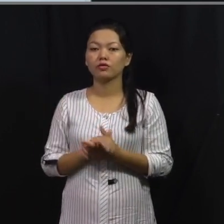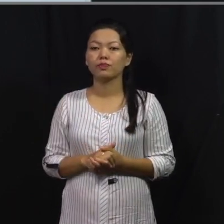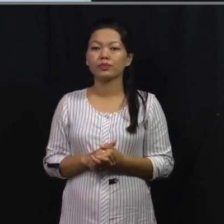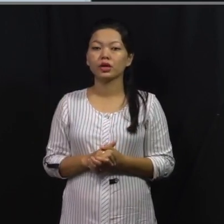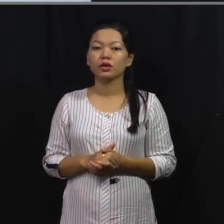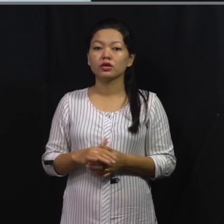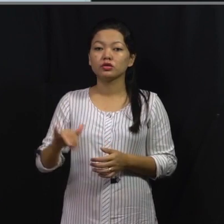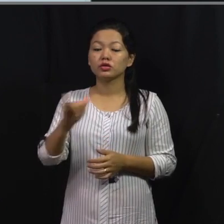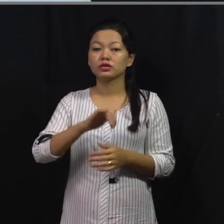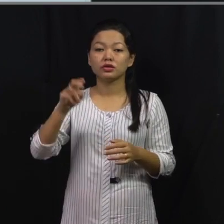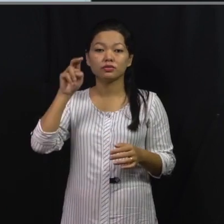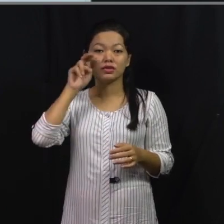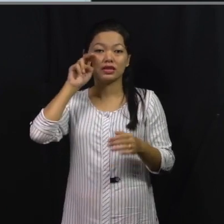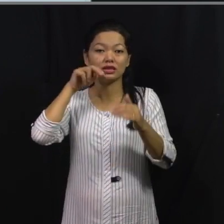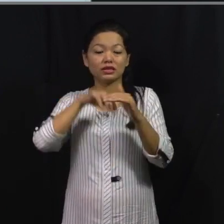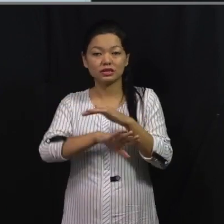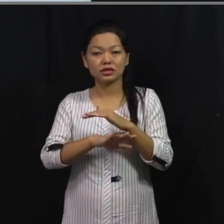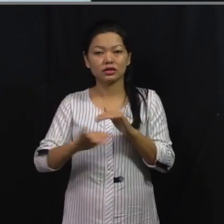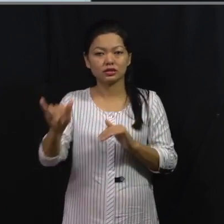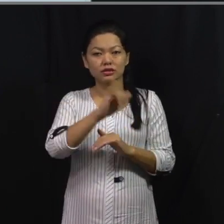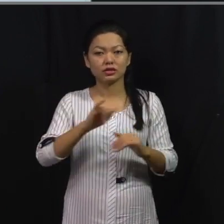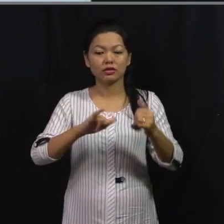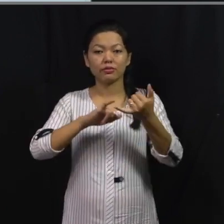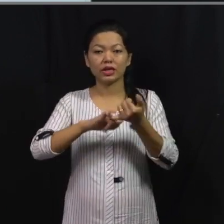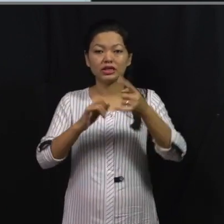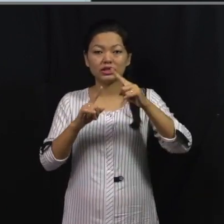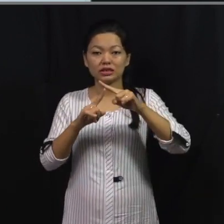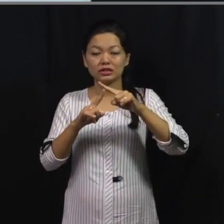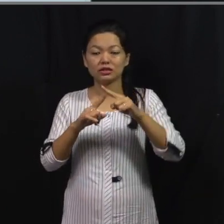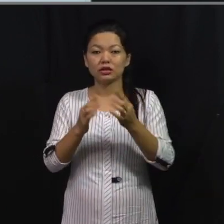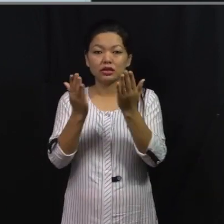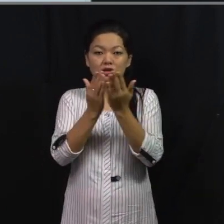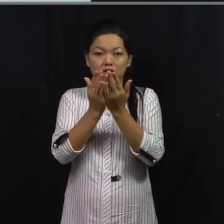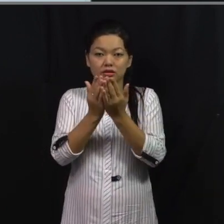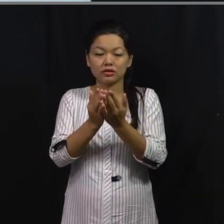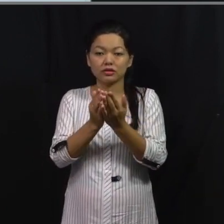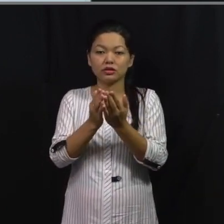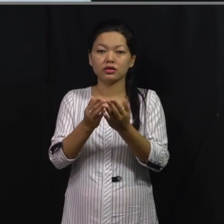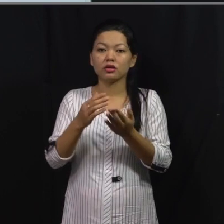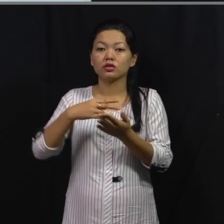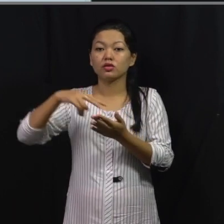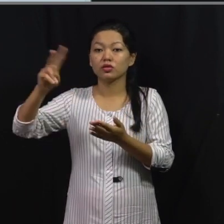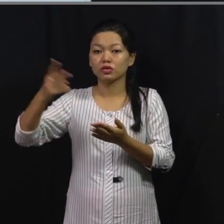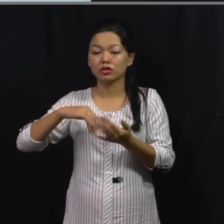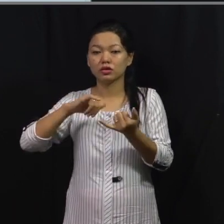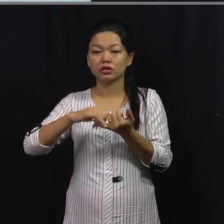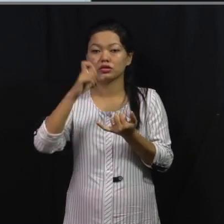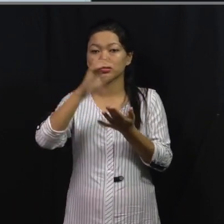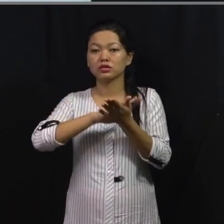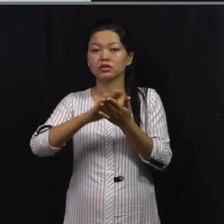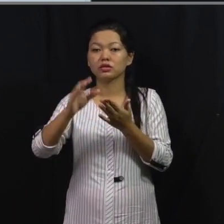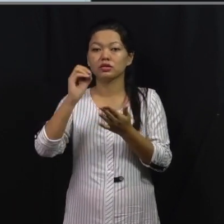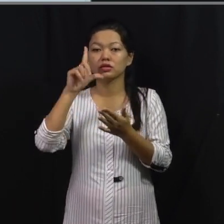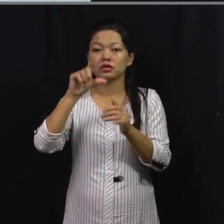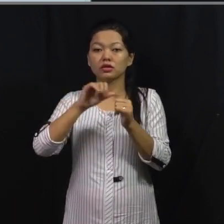in the field of employment, okay, you have also given them some rights, okay, in the sense that there are some reservations